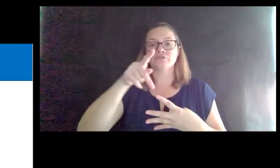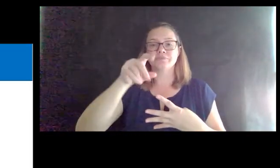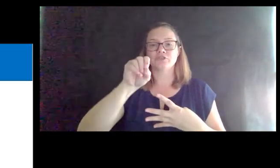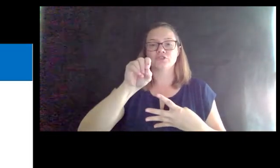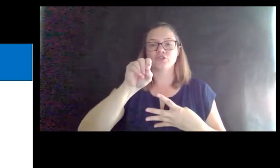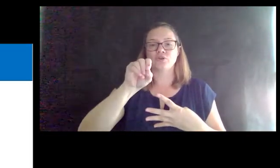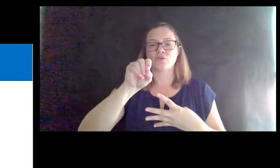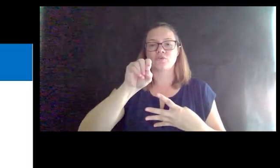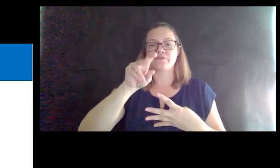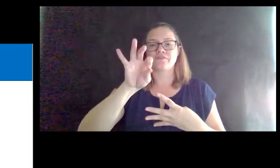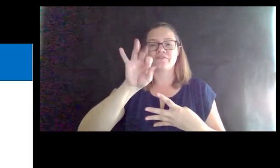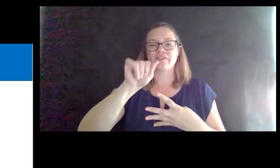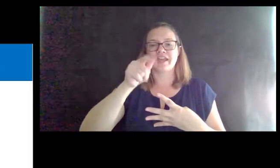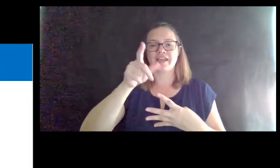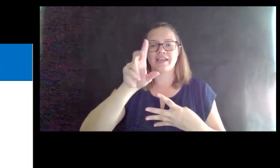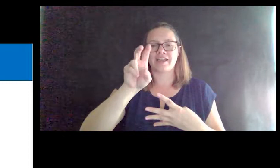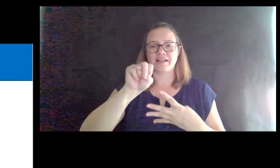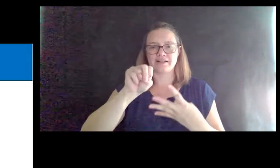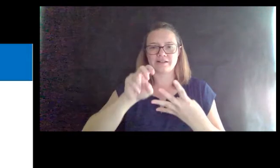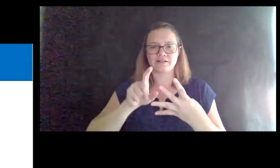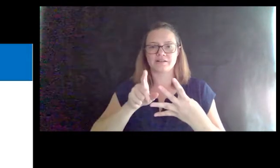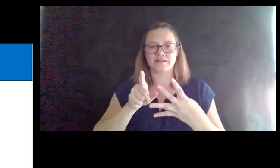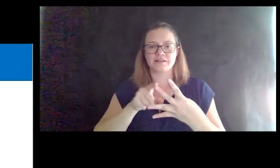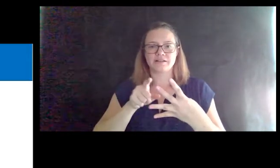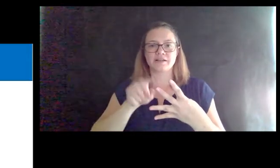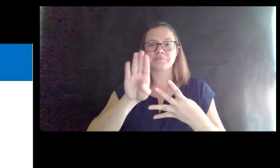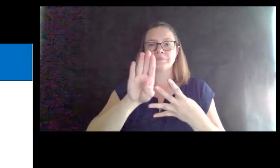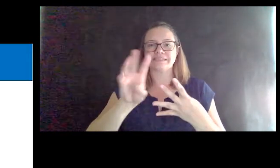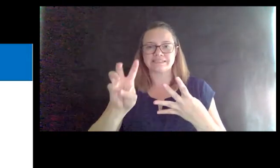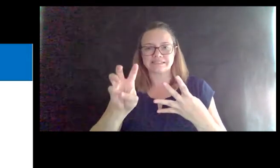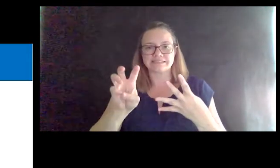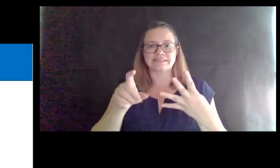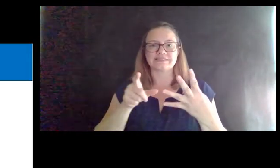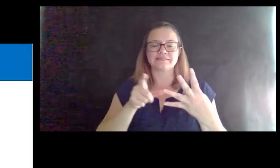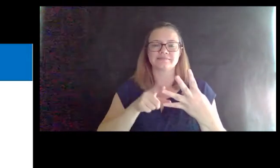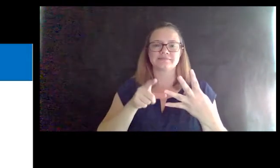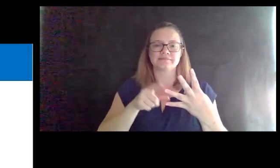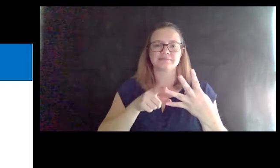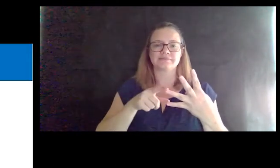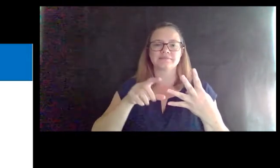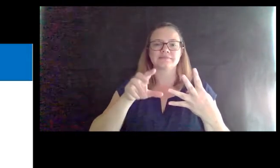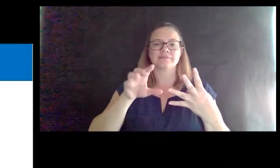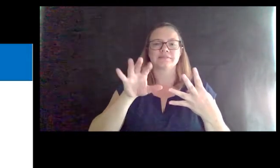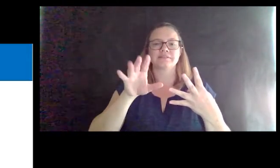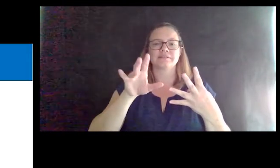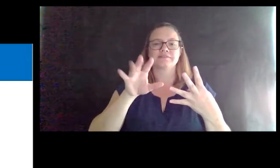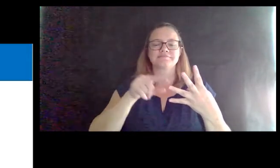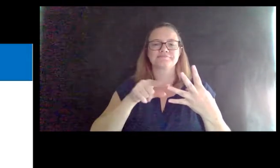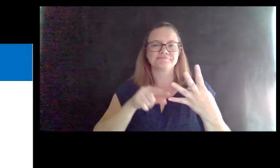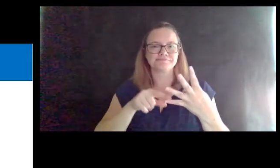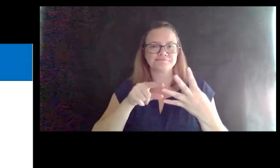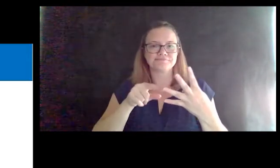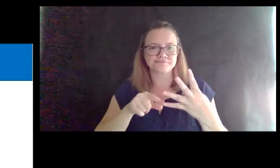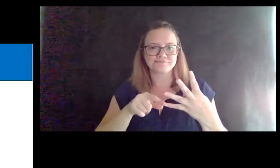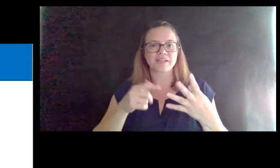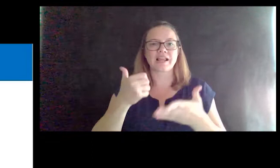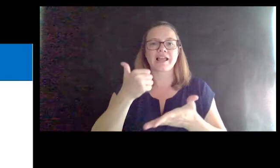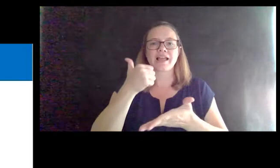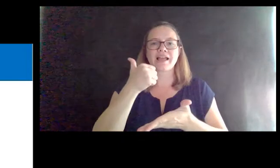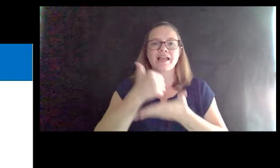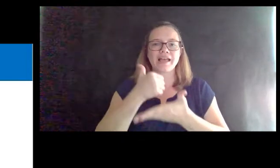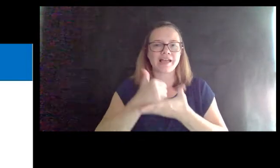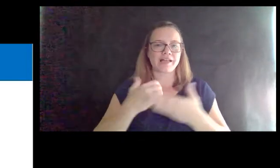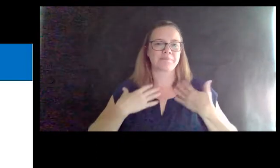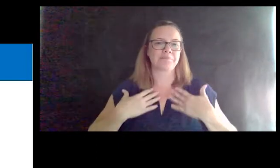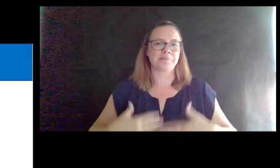magnesium, calcium, and B6. Some of these substances help the body produce melatonin,